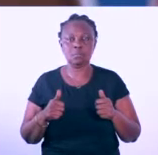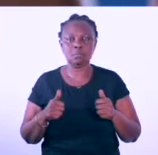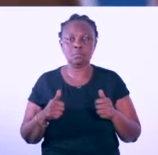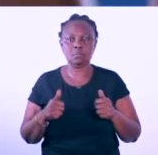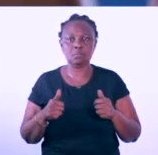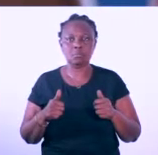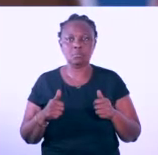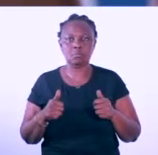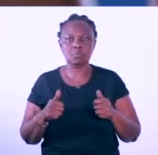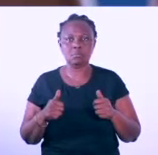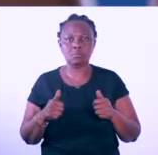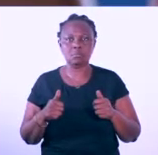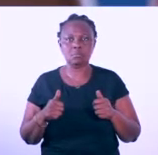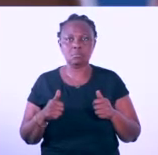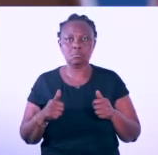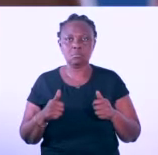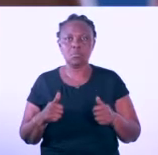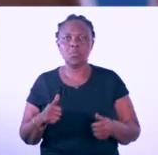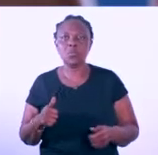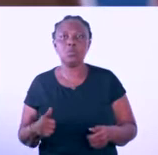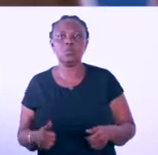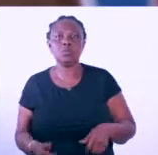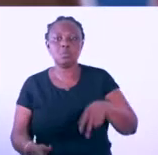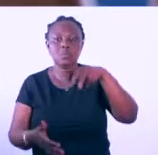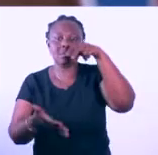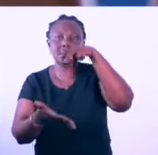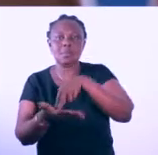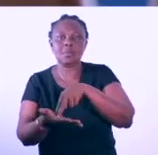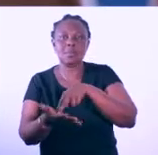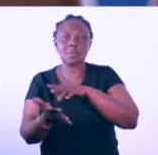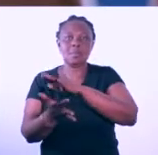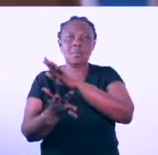stood in the middle